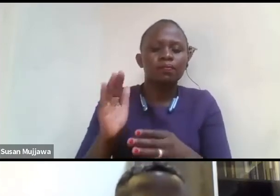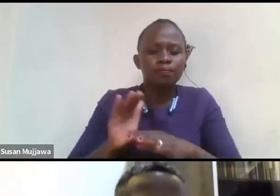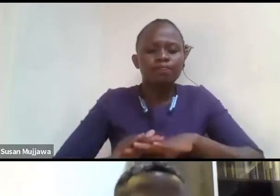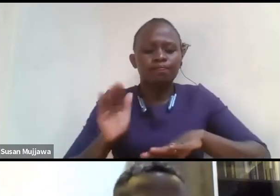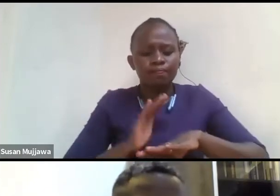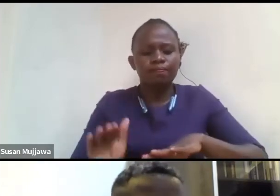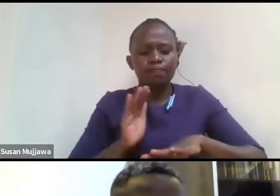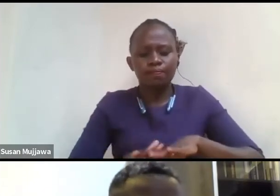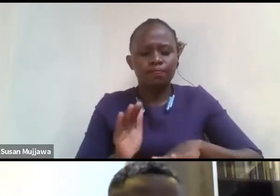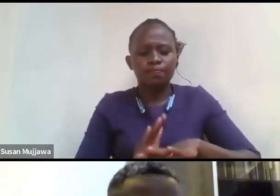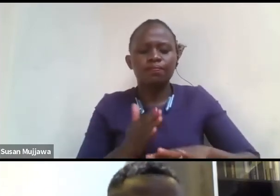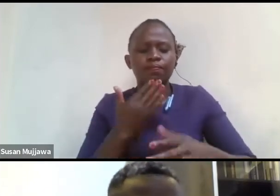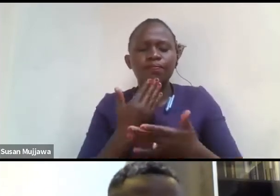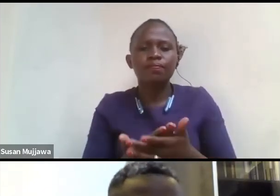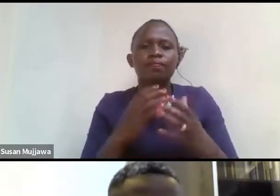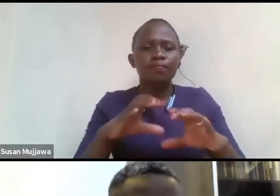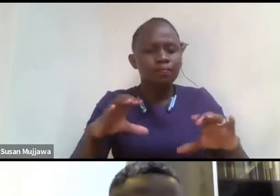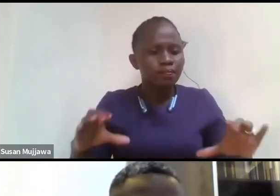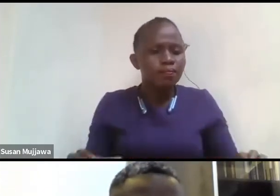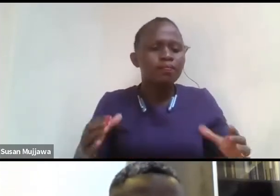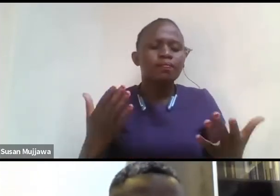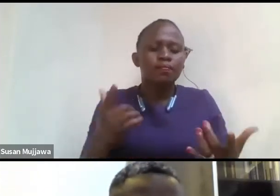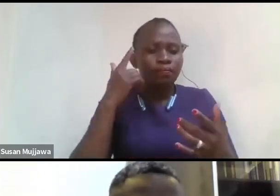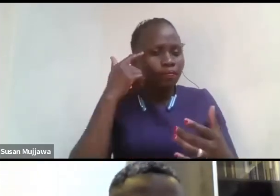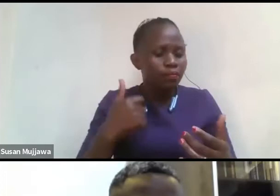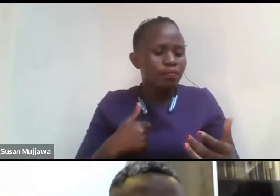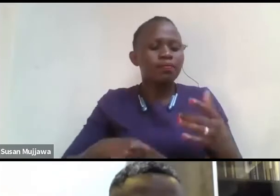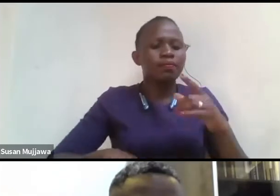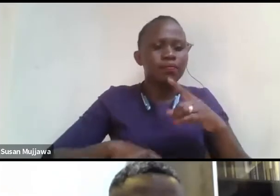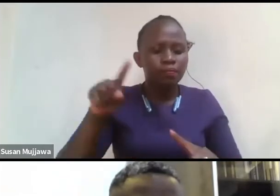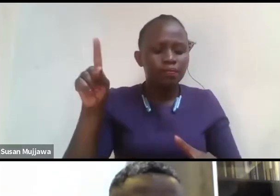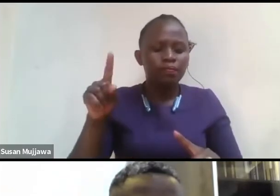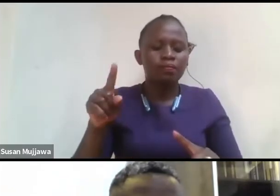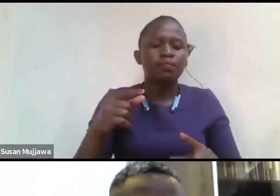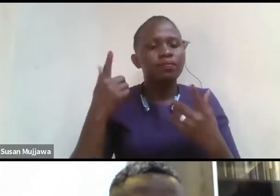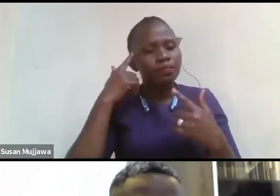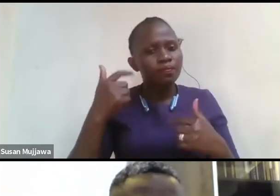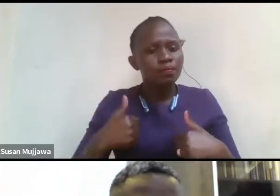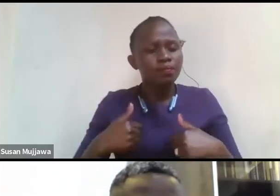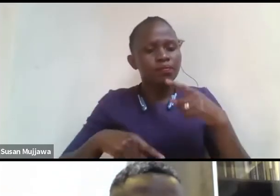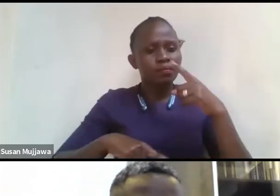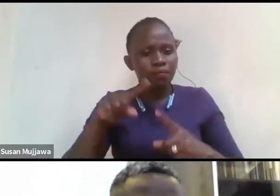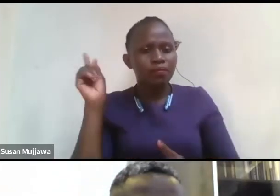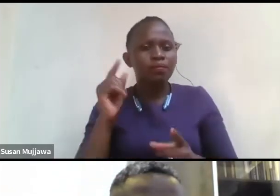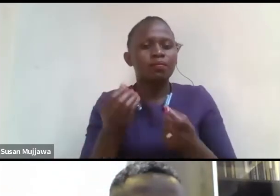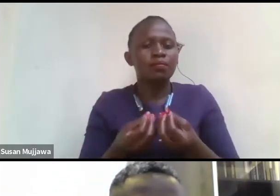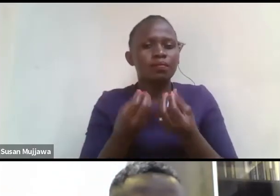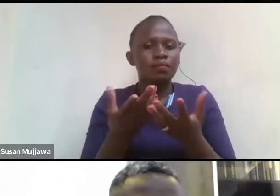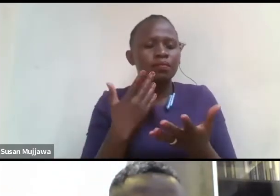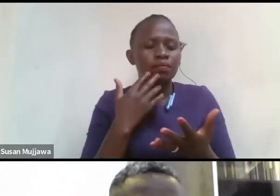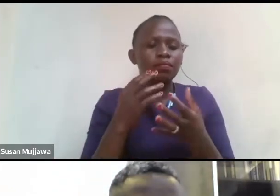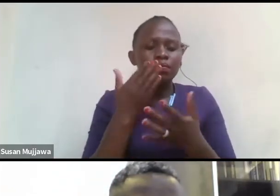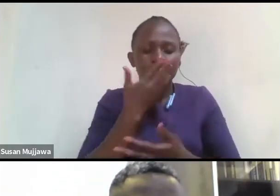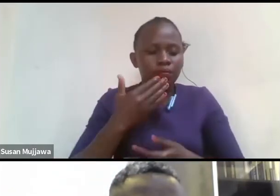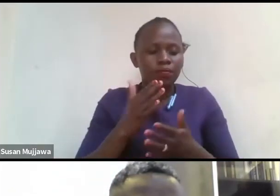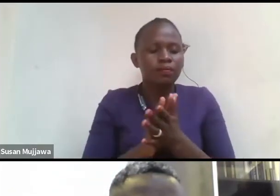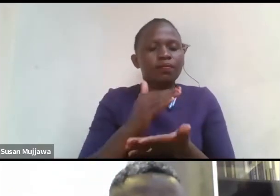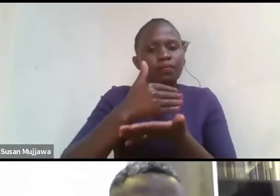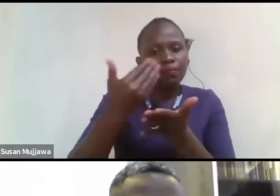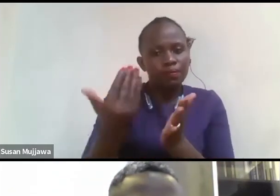grade tile, for example, for me to win a contract supply in the oil and gas sector, I need money for the right equipment, the